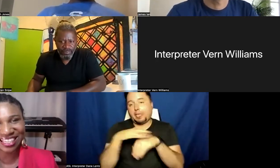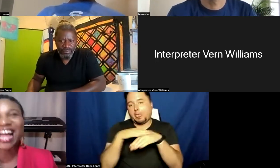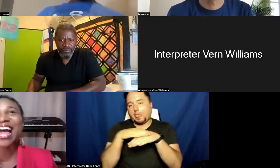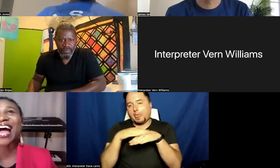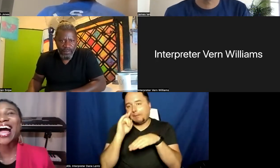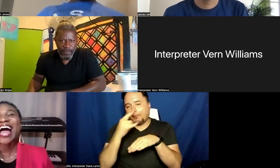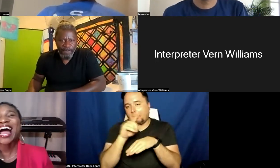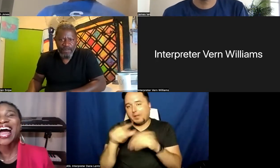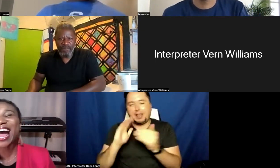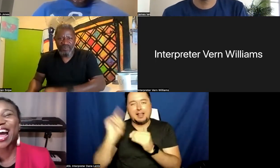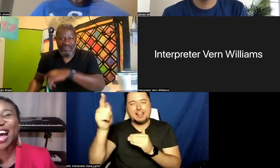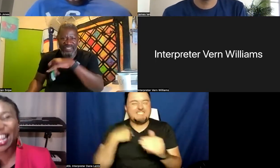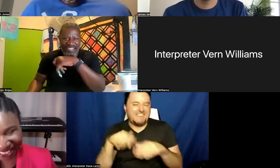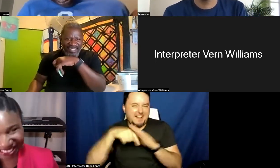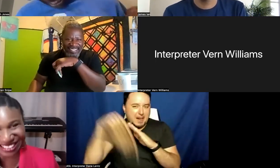her flavor.